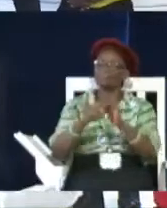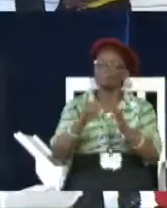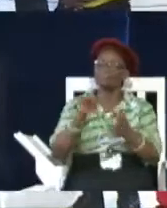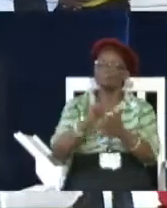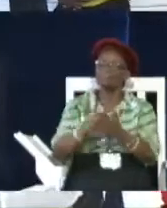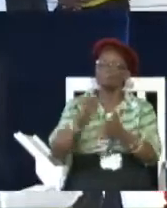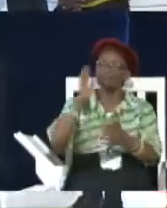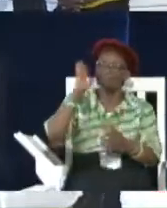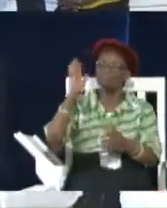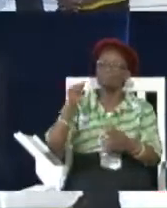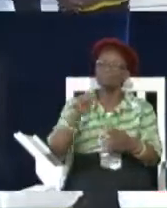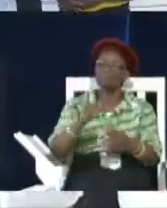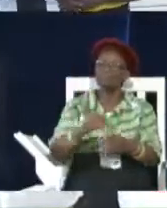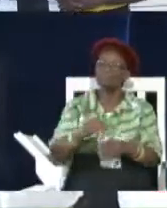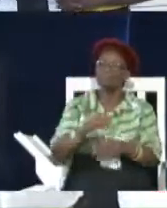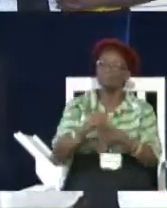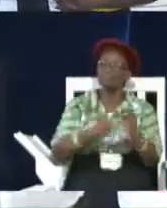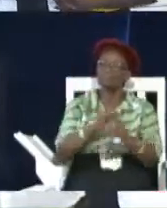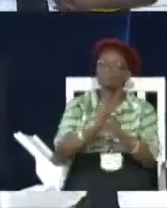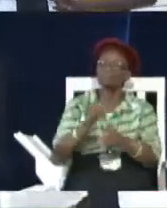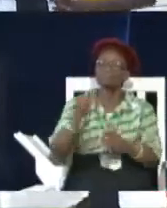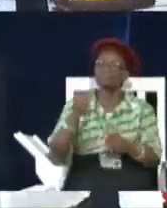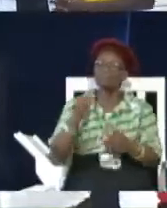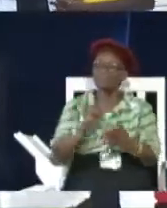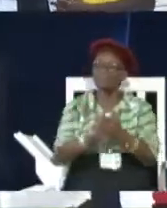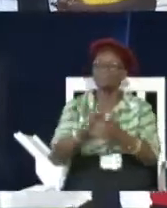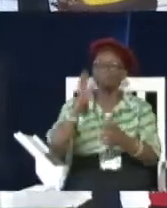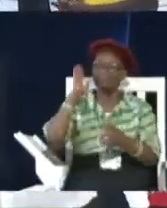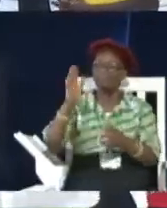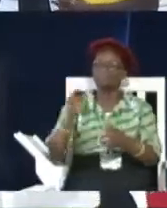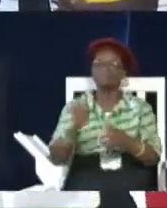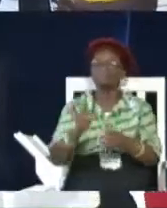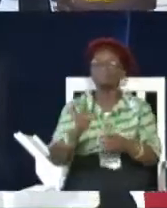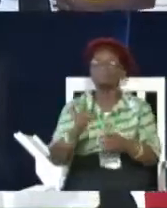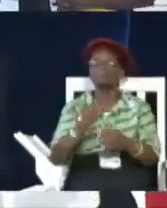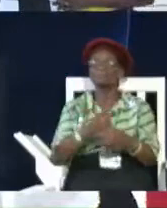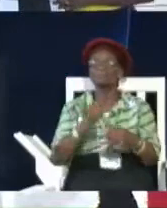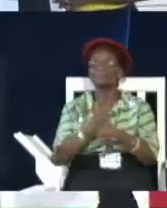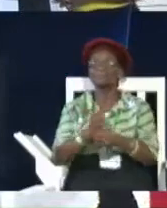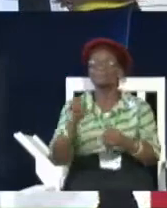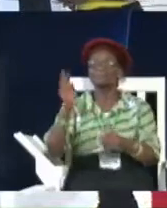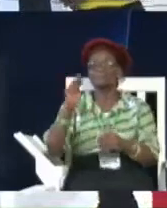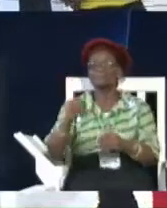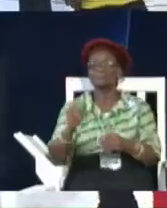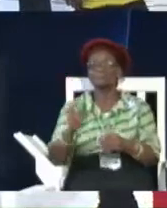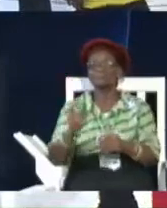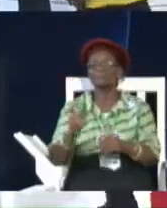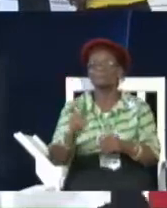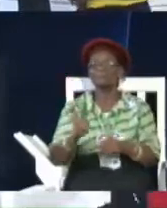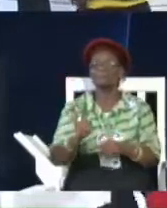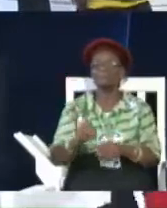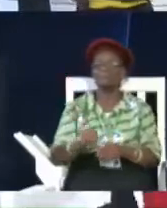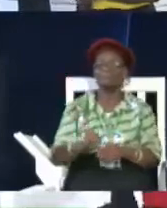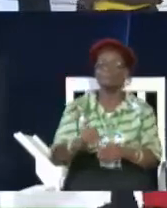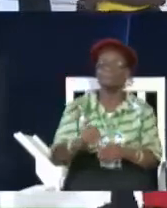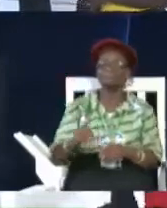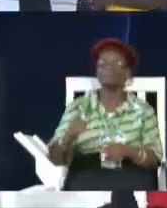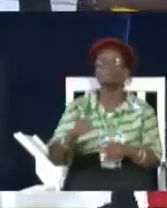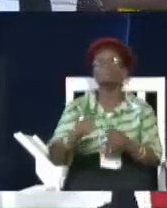passionately, the type of salvation that will cause them, enable them to love